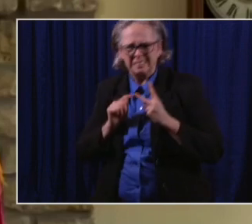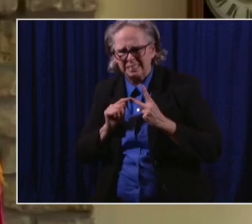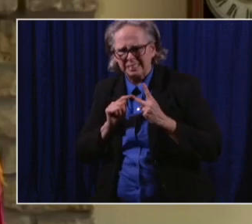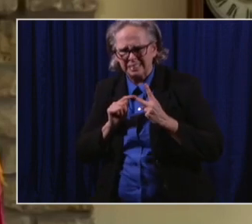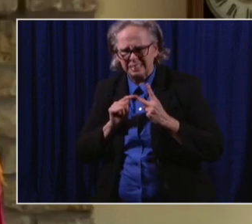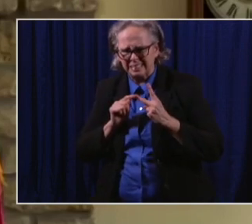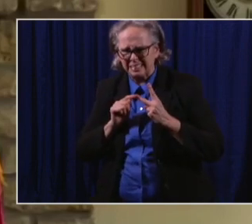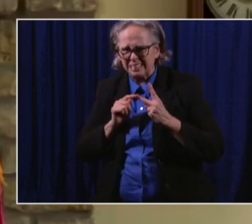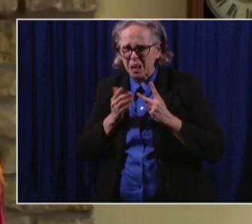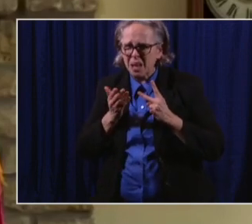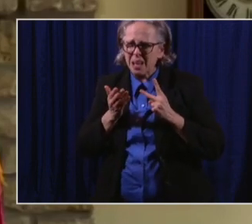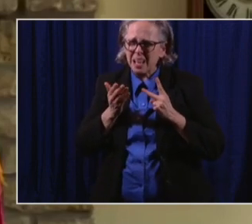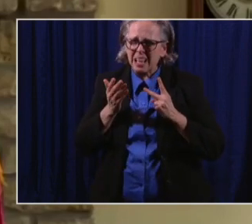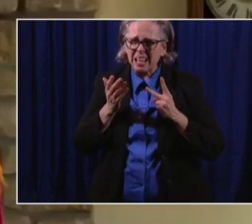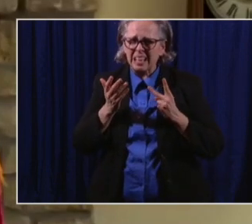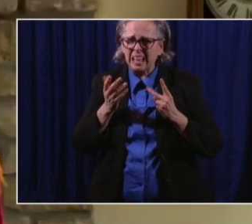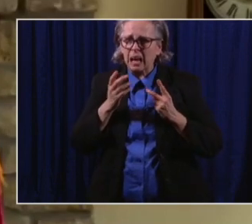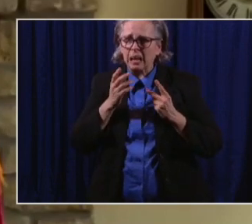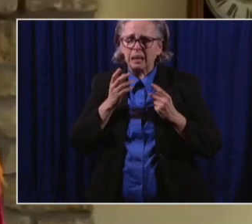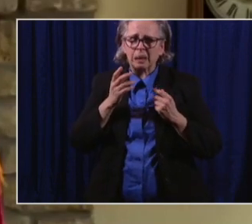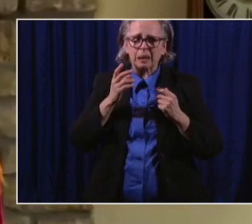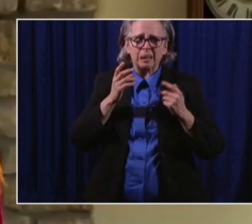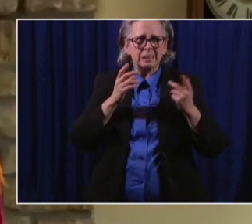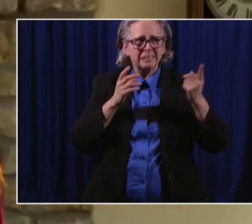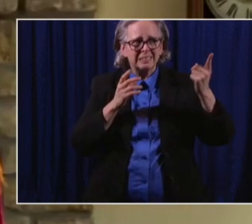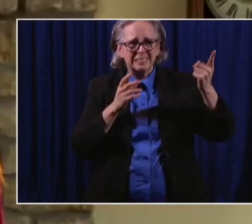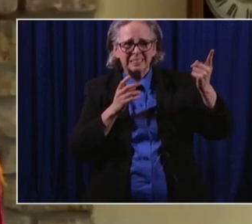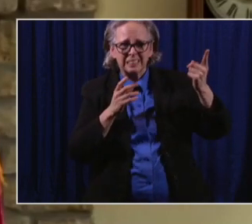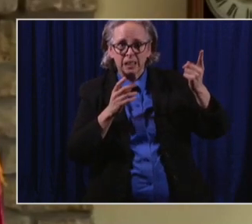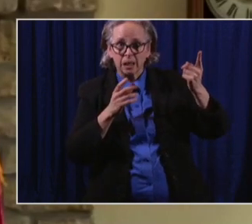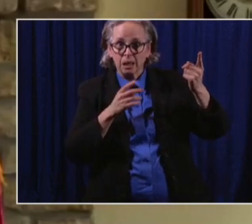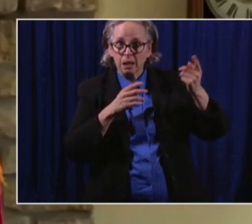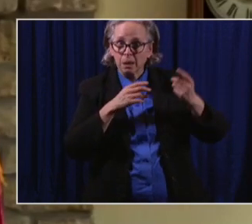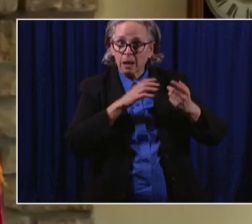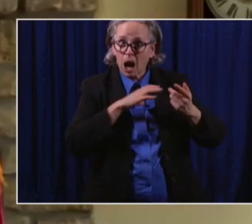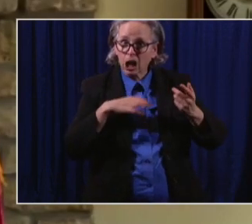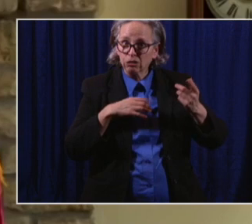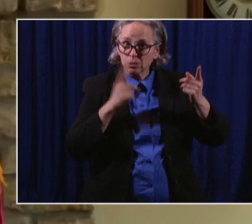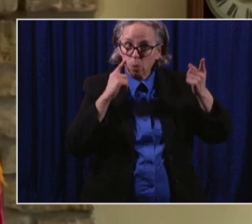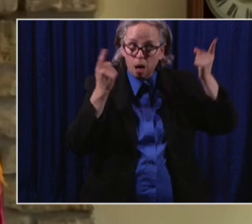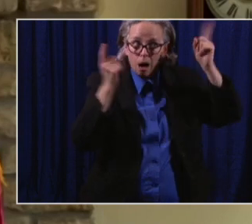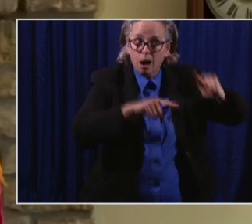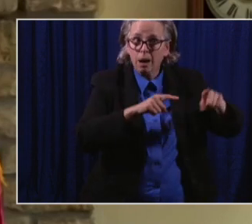what Congress is going to do, and whether or not Congress is going to,